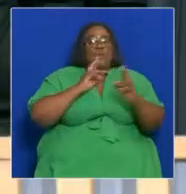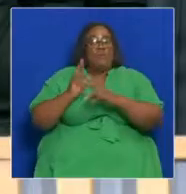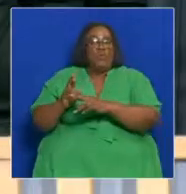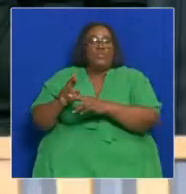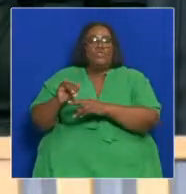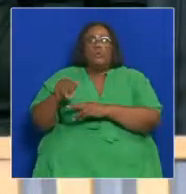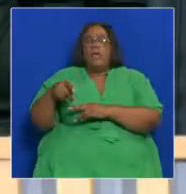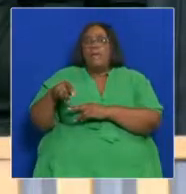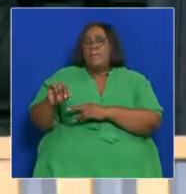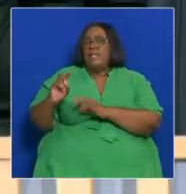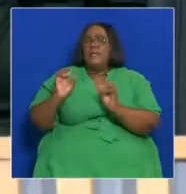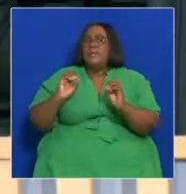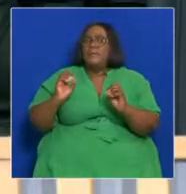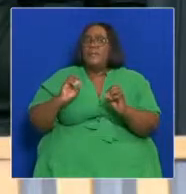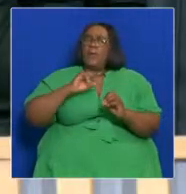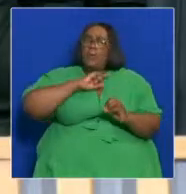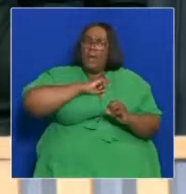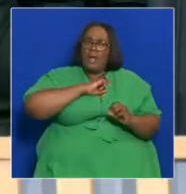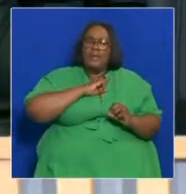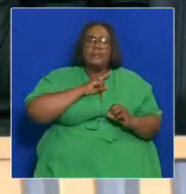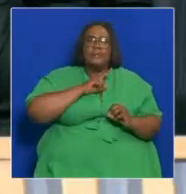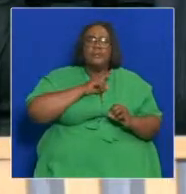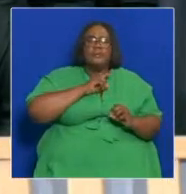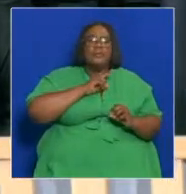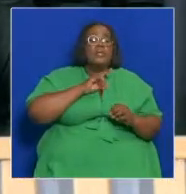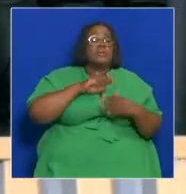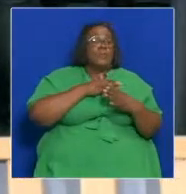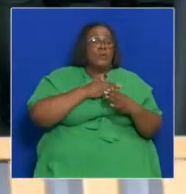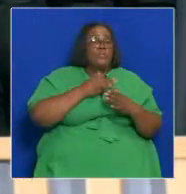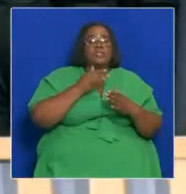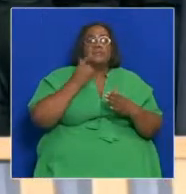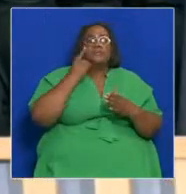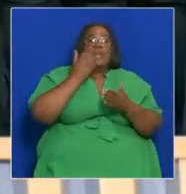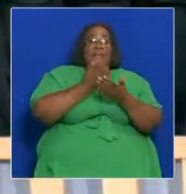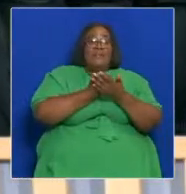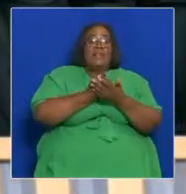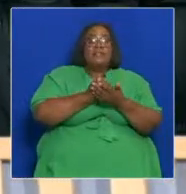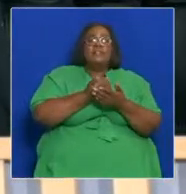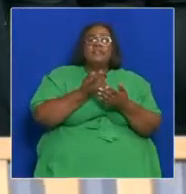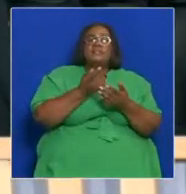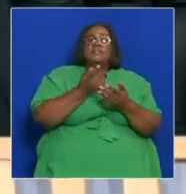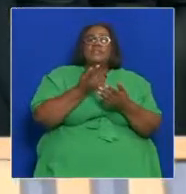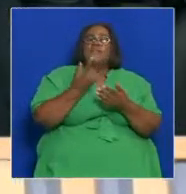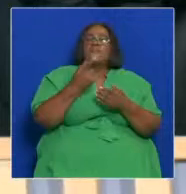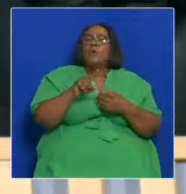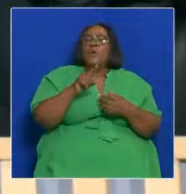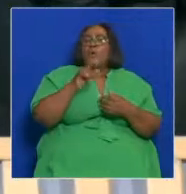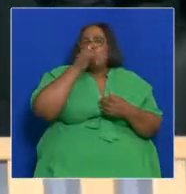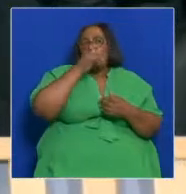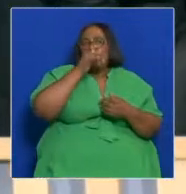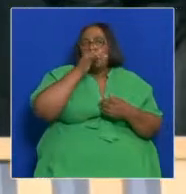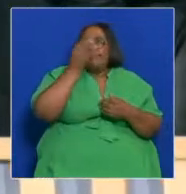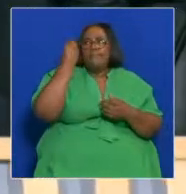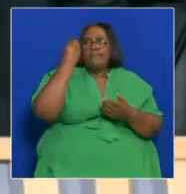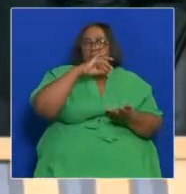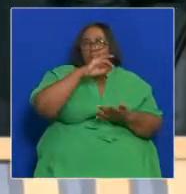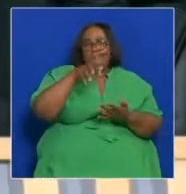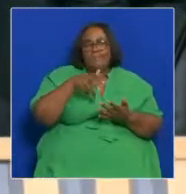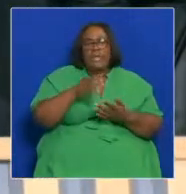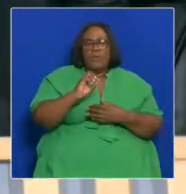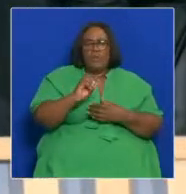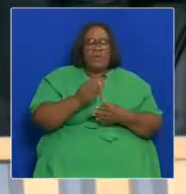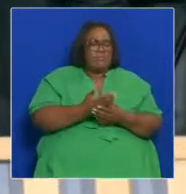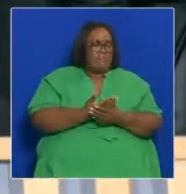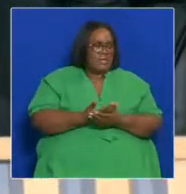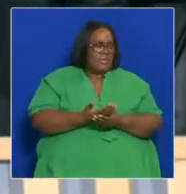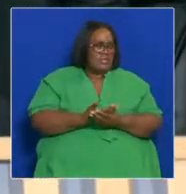the evidence so far about the crime intelligence matters, there are matters where it looks